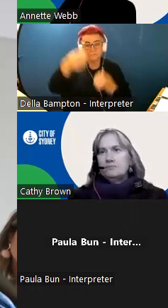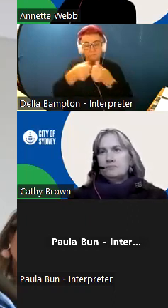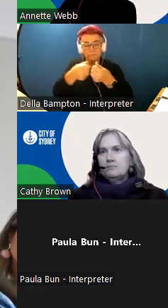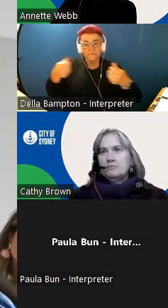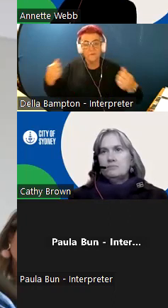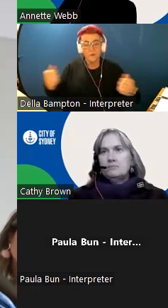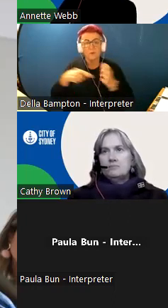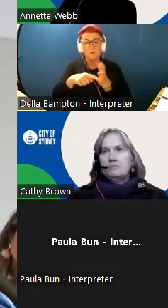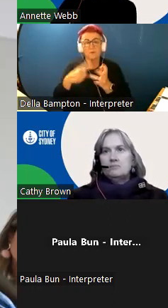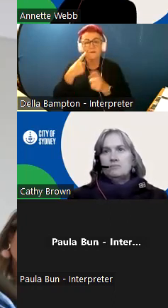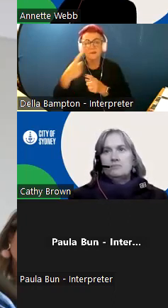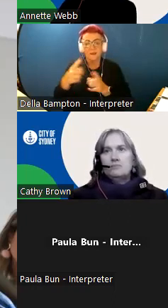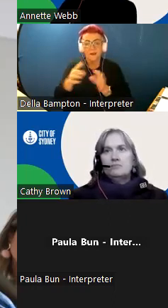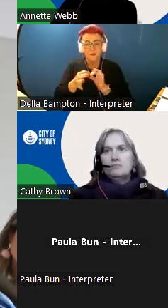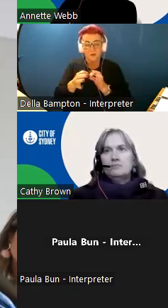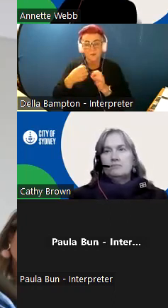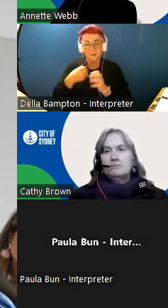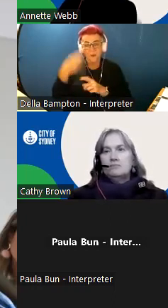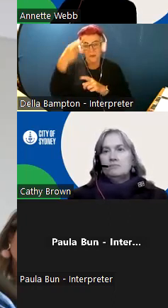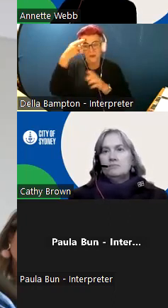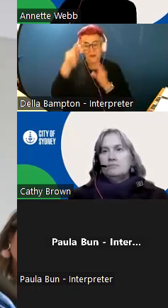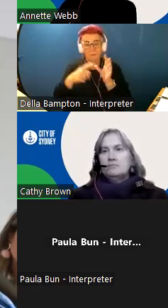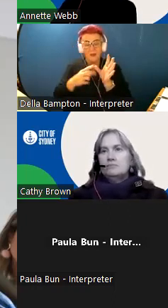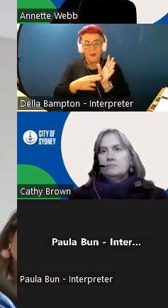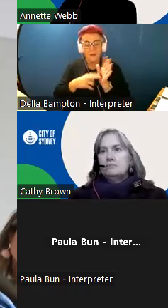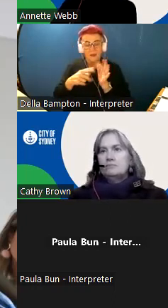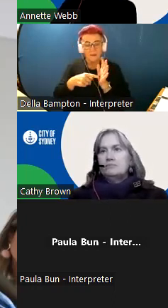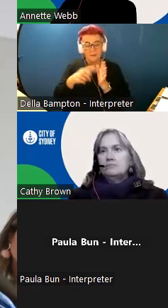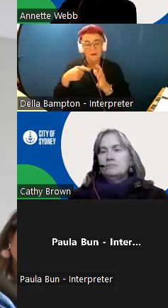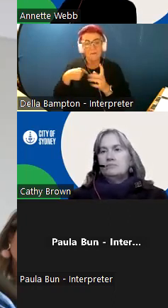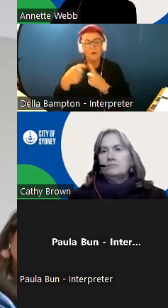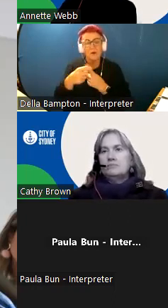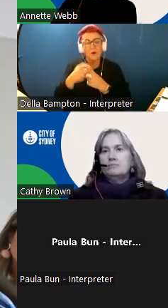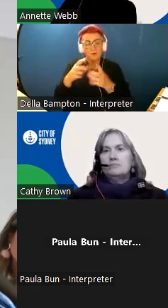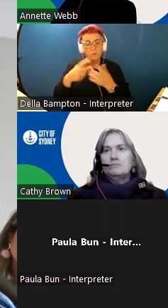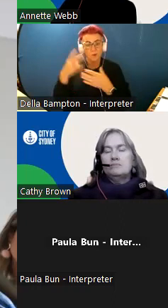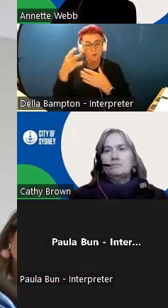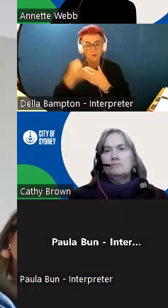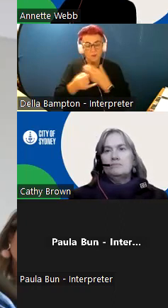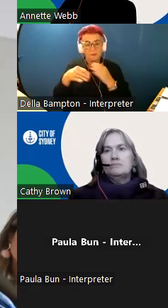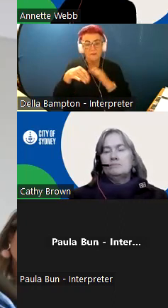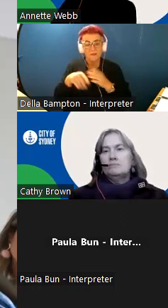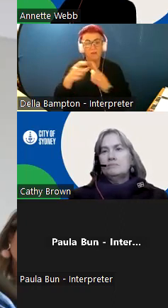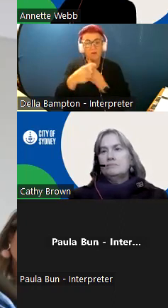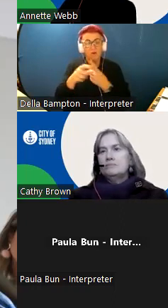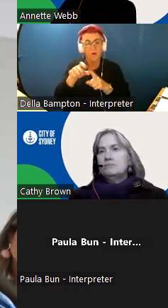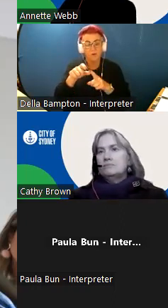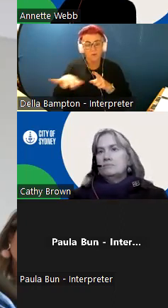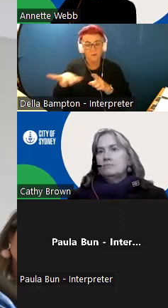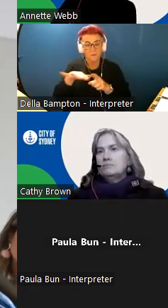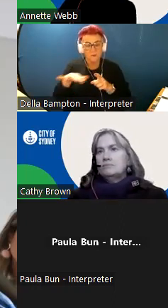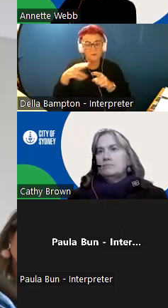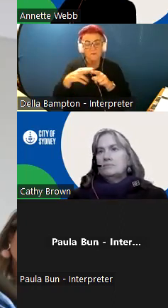screens. My name's Annette, and I'm a cultural projects coordinator with the cultural space and sector development team at the City of